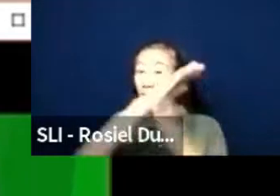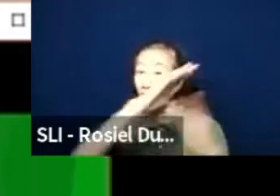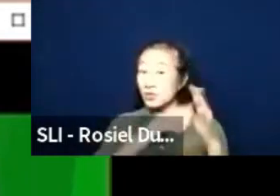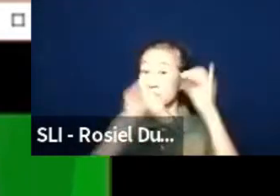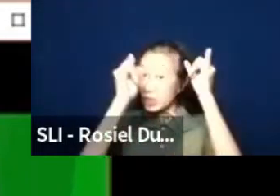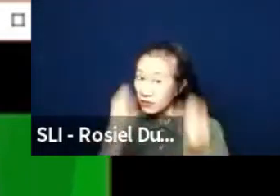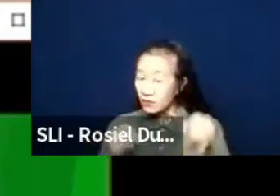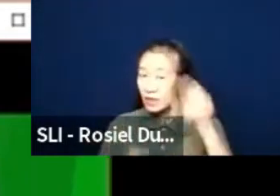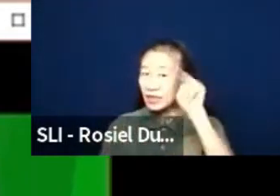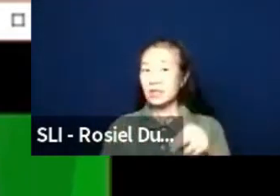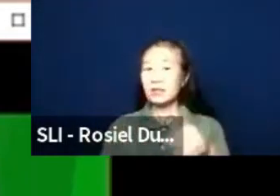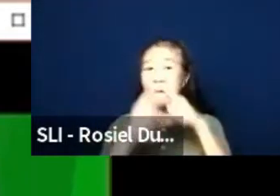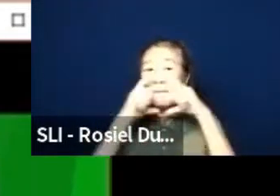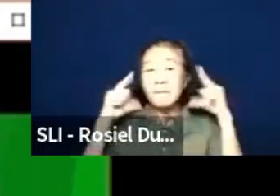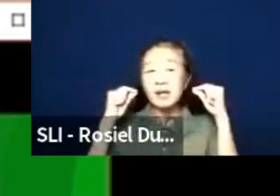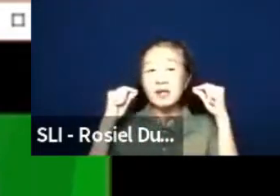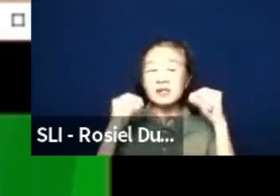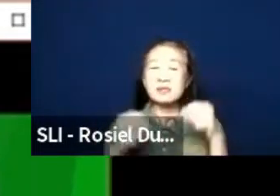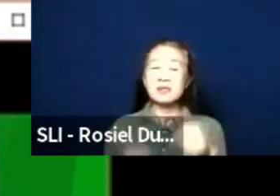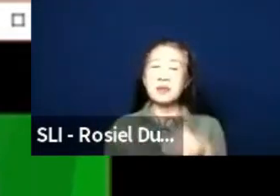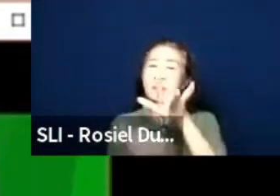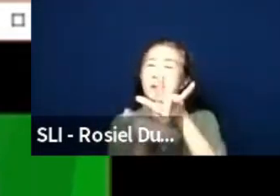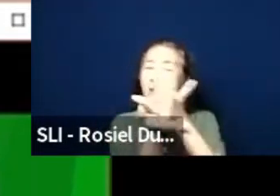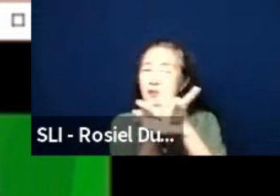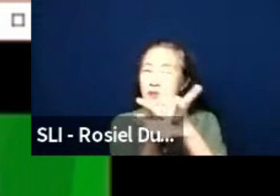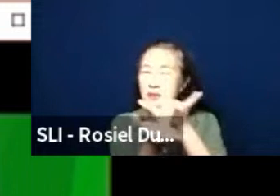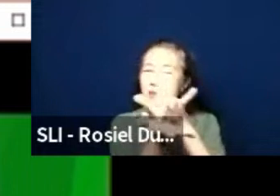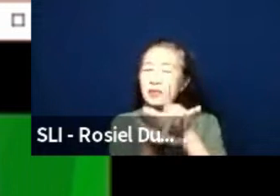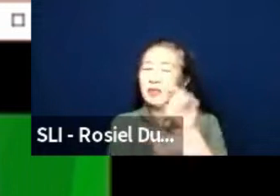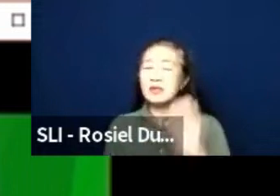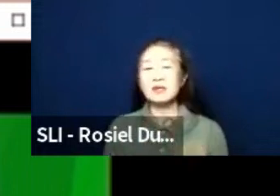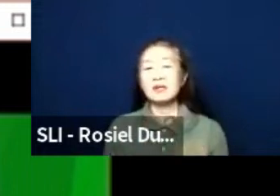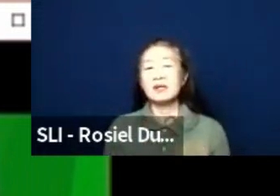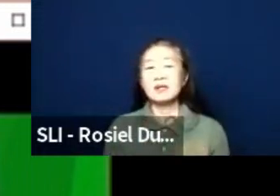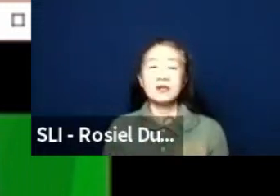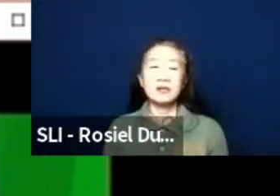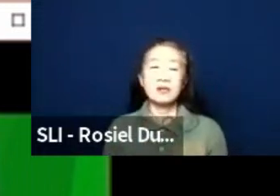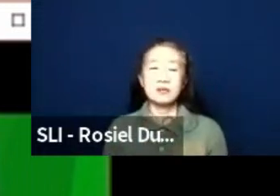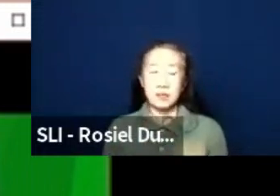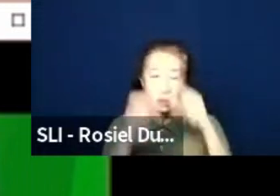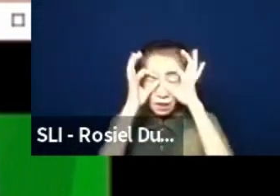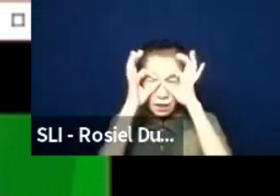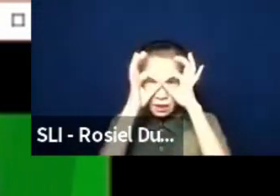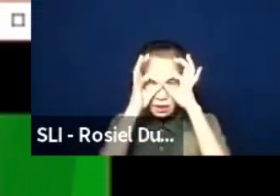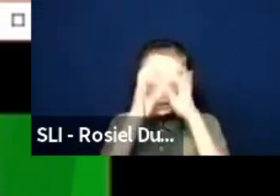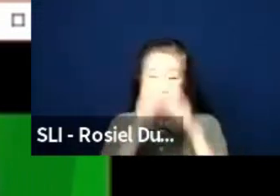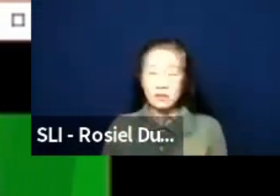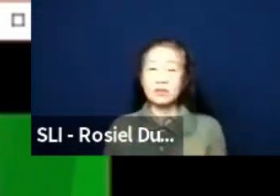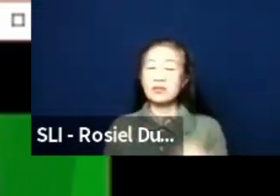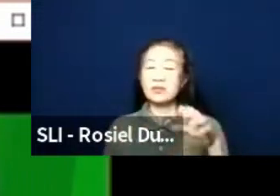needs: mask, prescription and non-prescription medications, prescription eyeglasses and contact